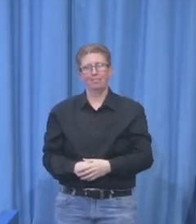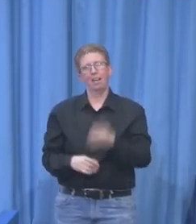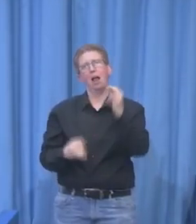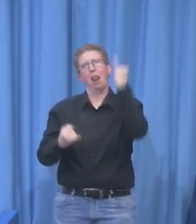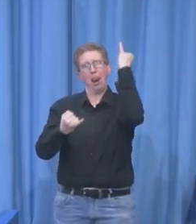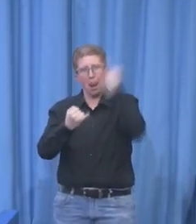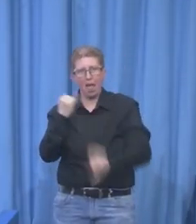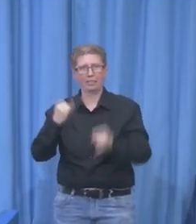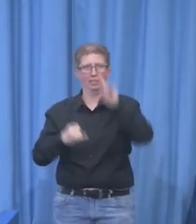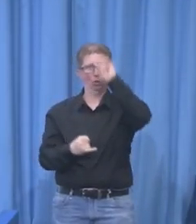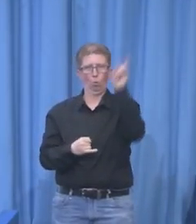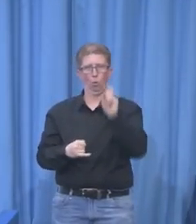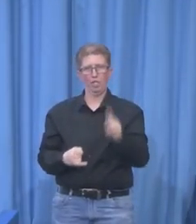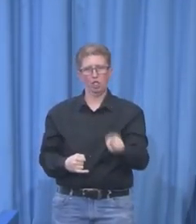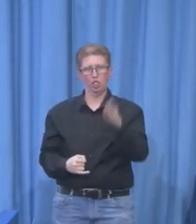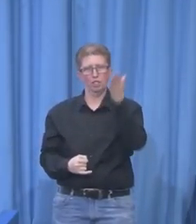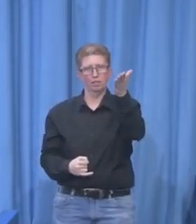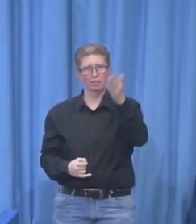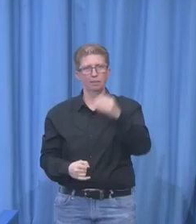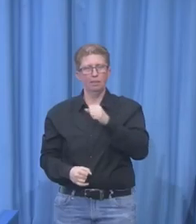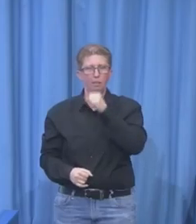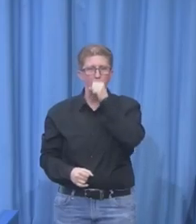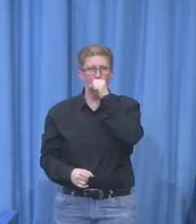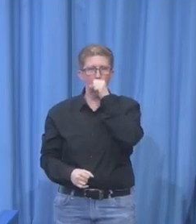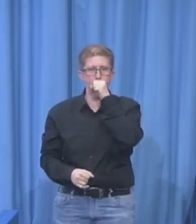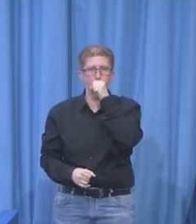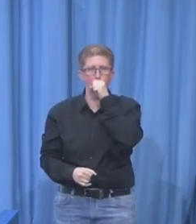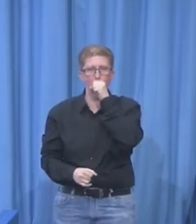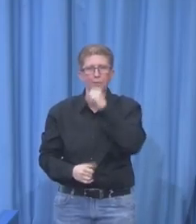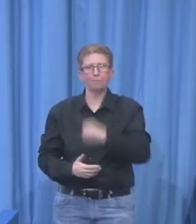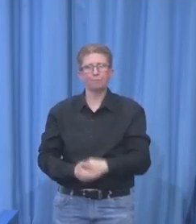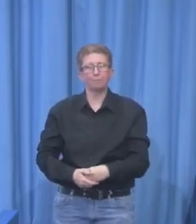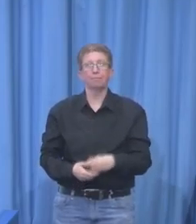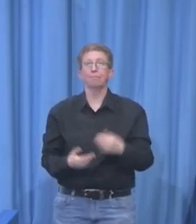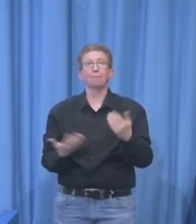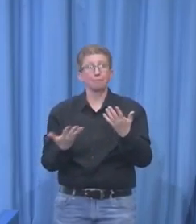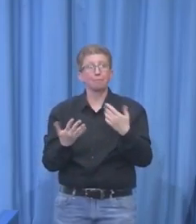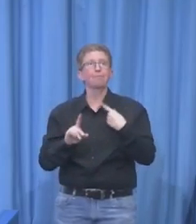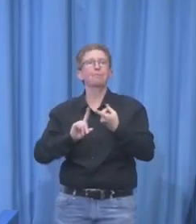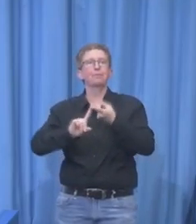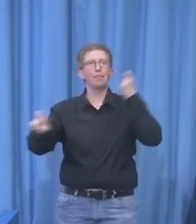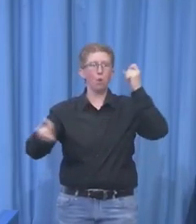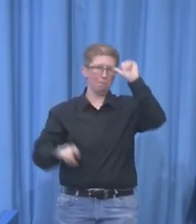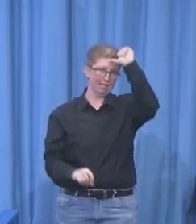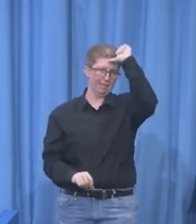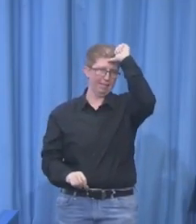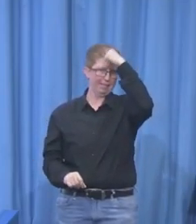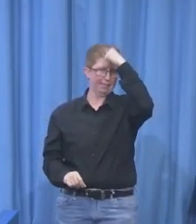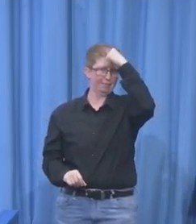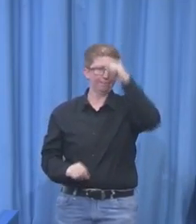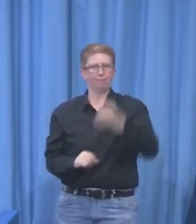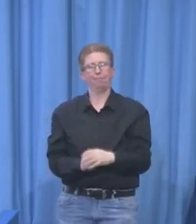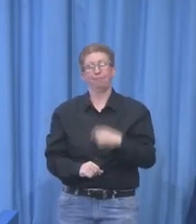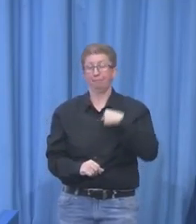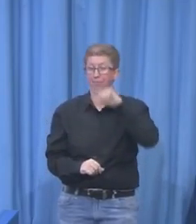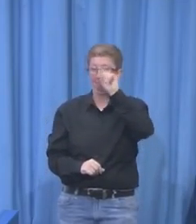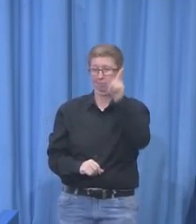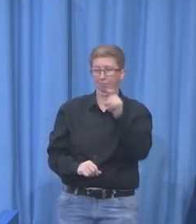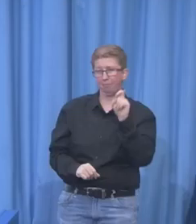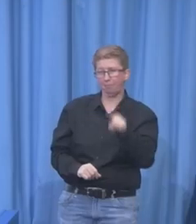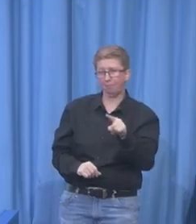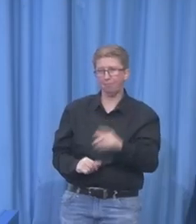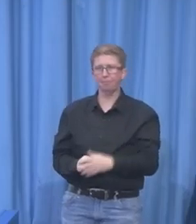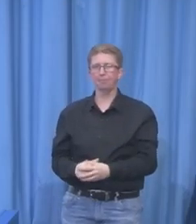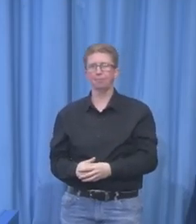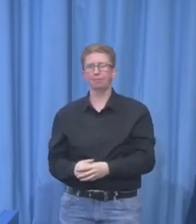My name is Gopal from Youth for Jobs Foundation India. I have two quick questions. One is, what is the transition you see from